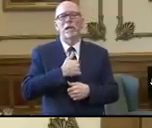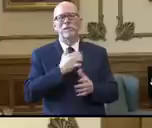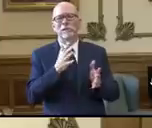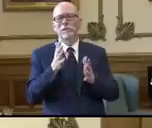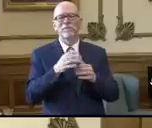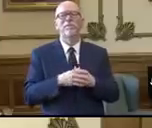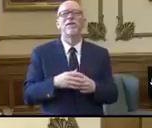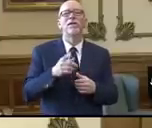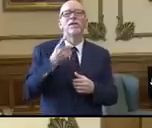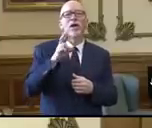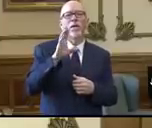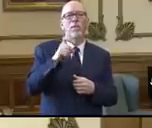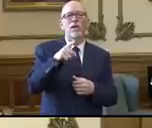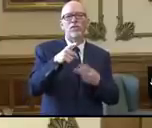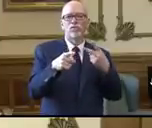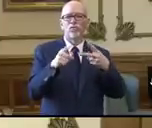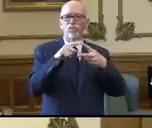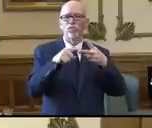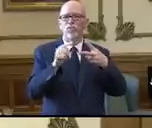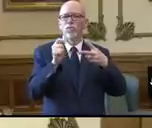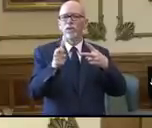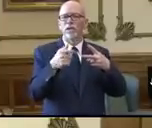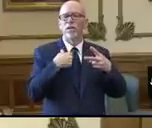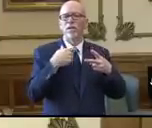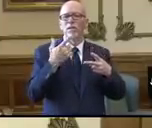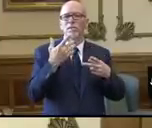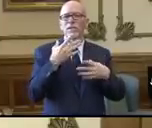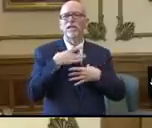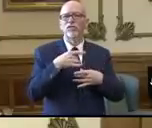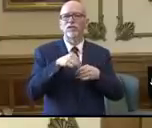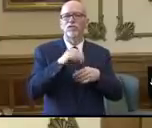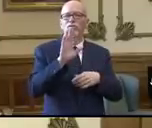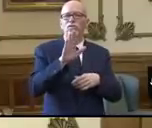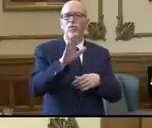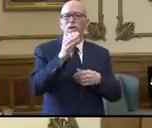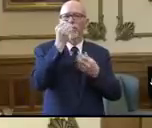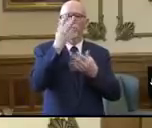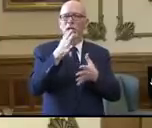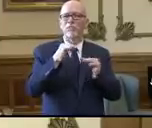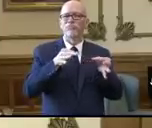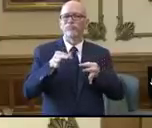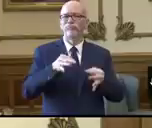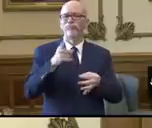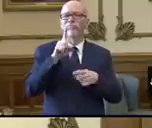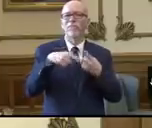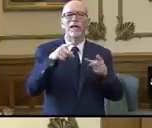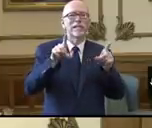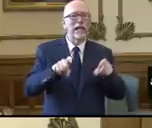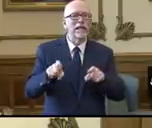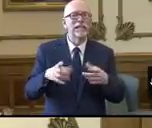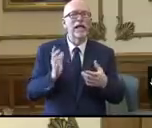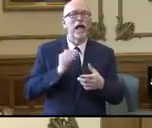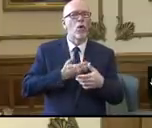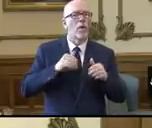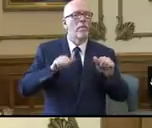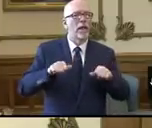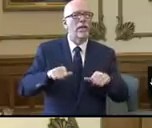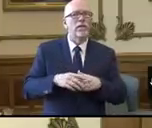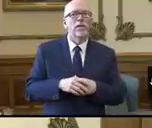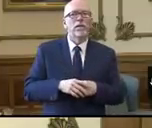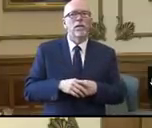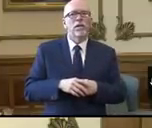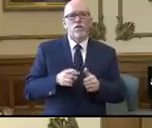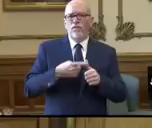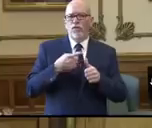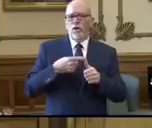here. Dr. Box, two quick things. I was very interested in your information about testing and our capacity here.